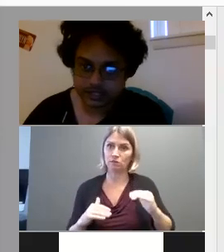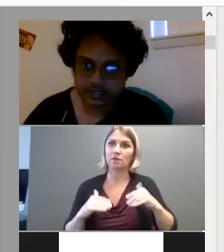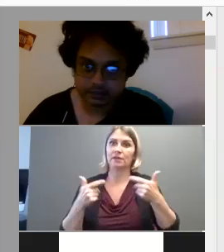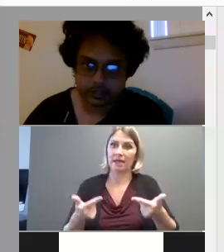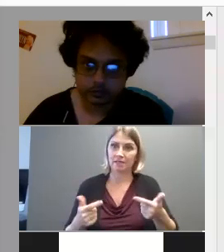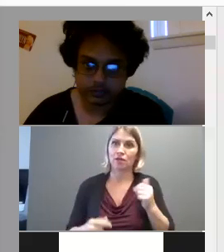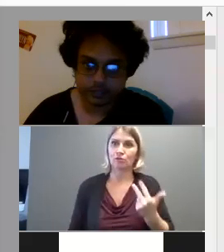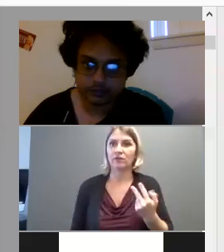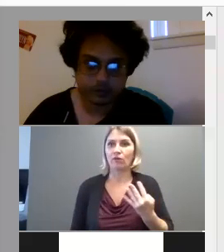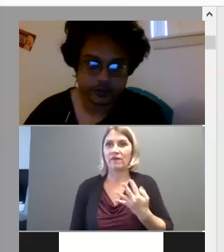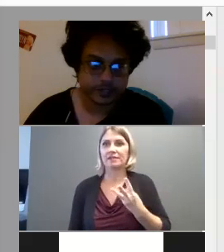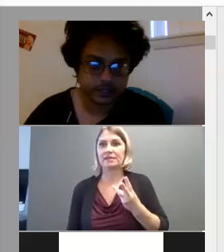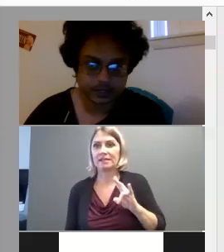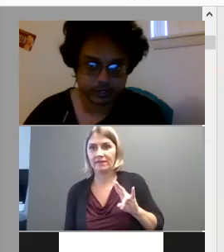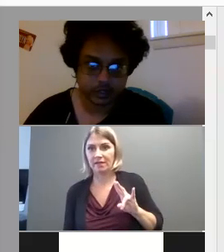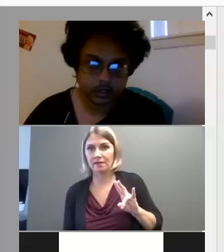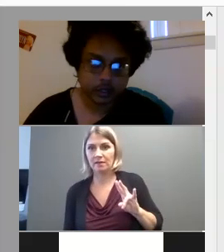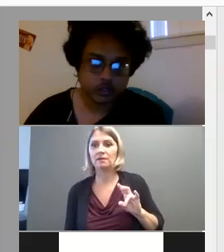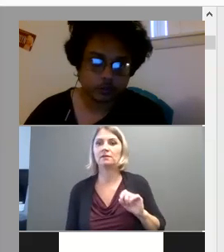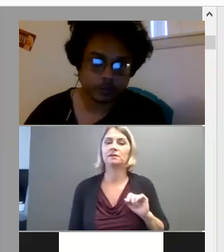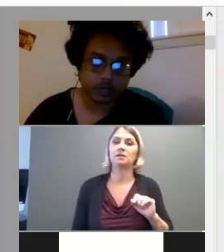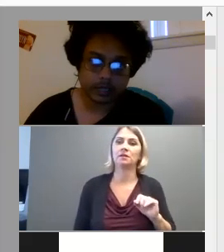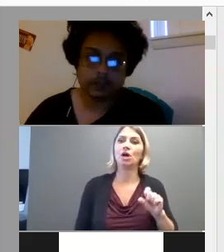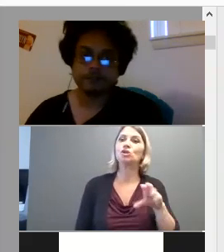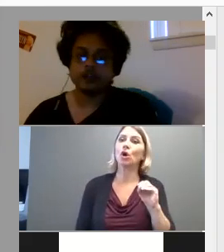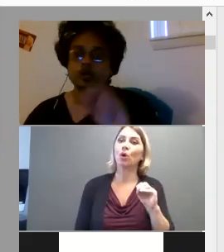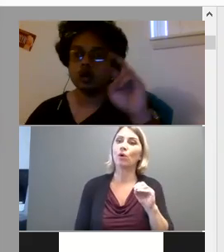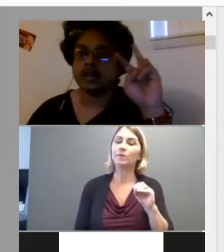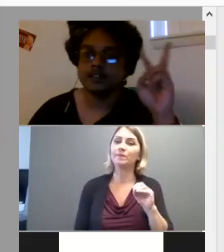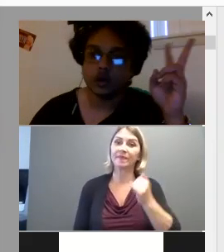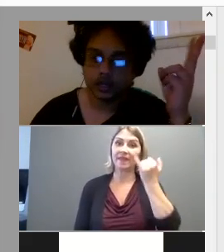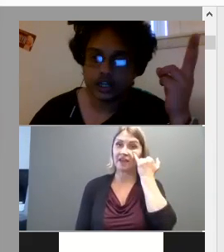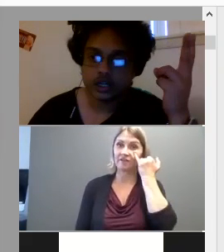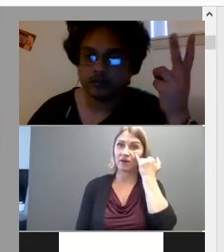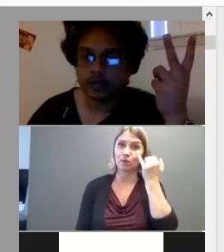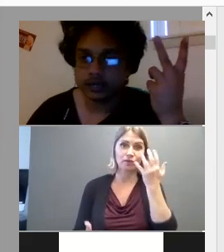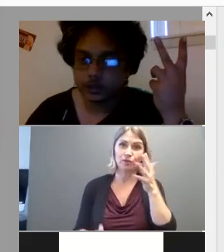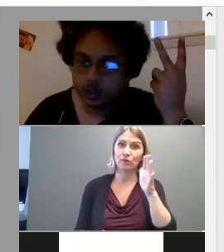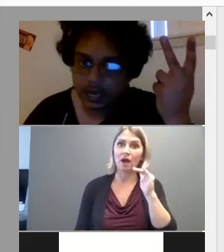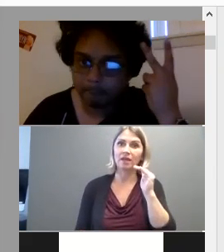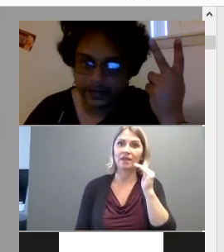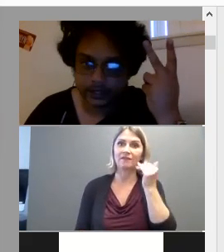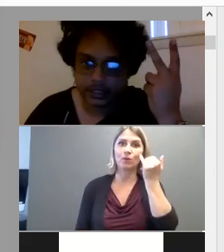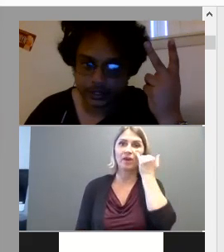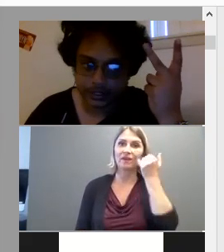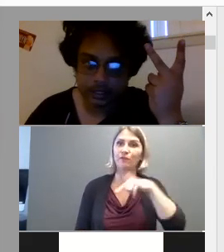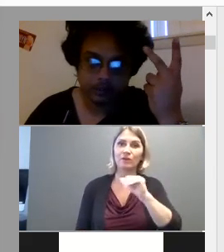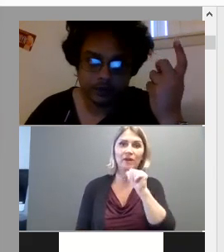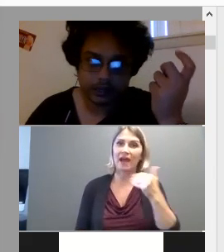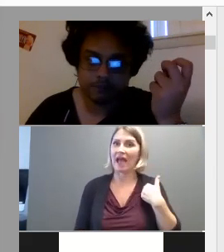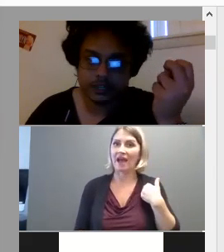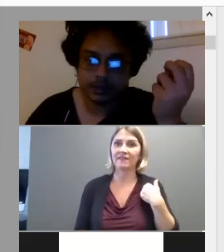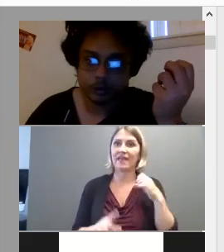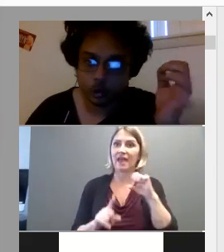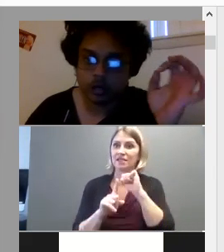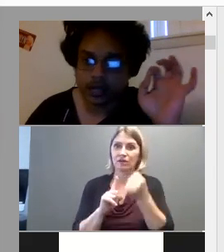4, 5, 6, and 7, so we have 3, 4, 5, 6, and 7. So if we do not have the condition where it is only a binary tree,